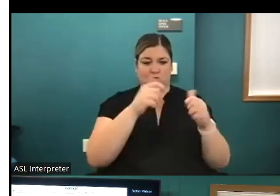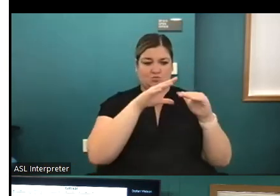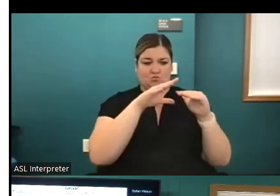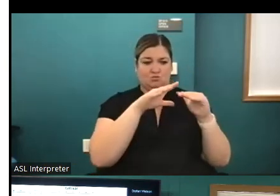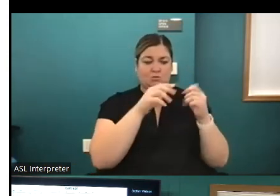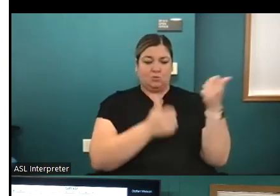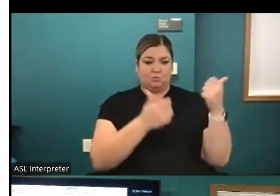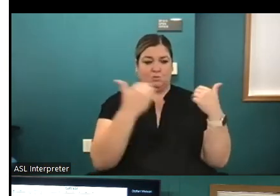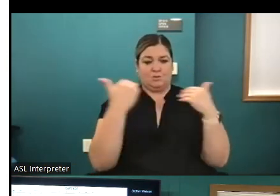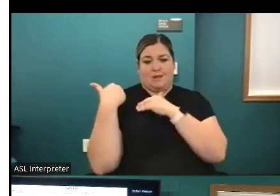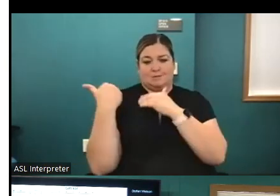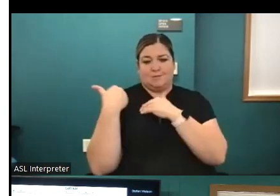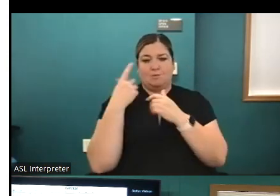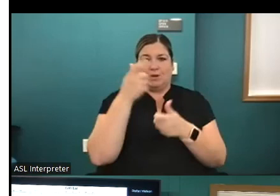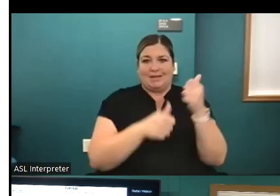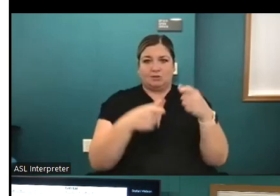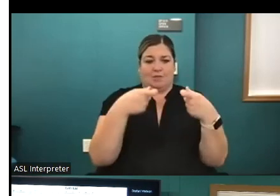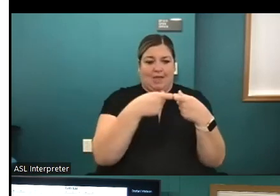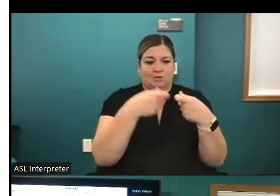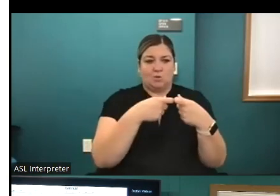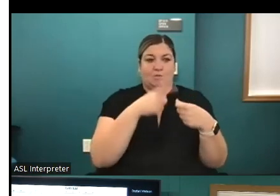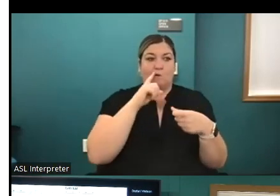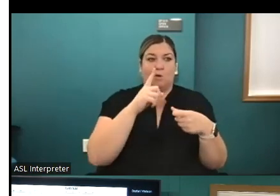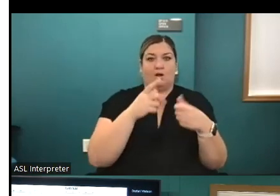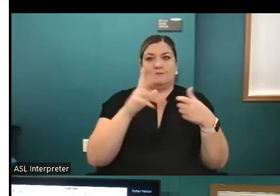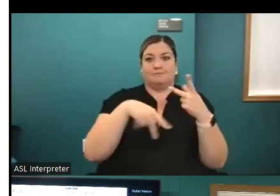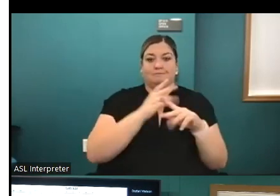electrode. You can change that so that this